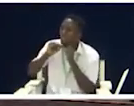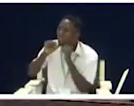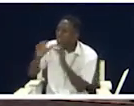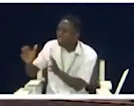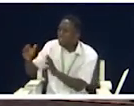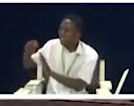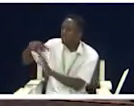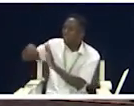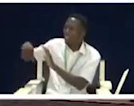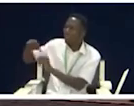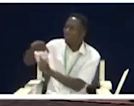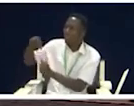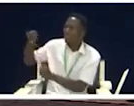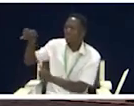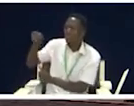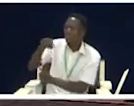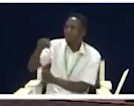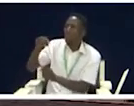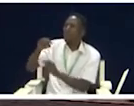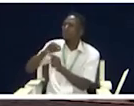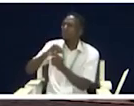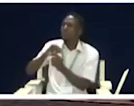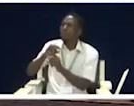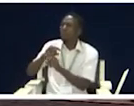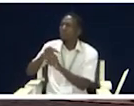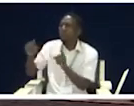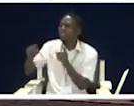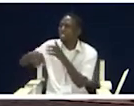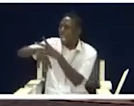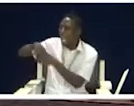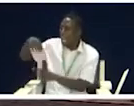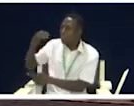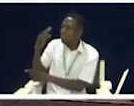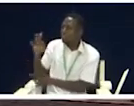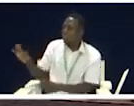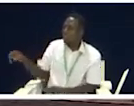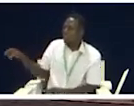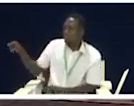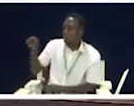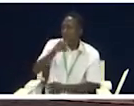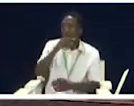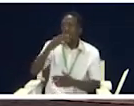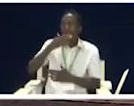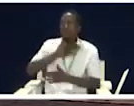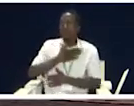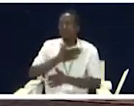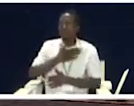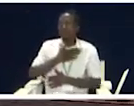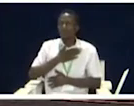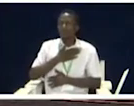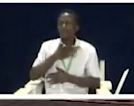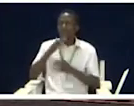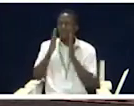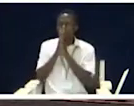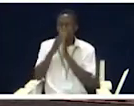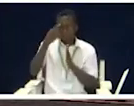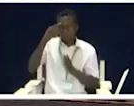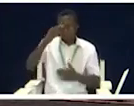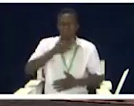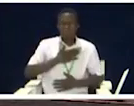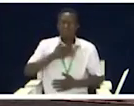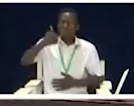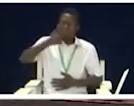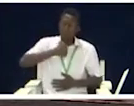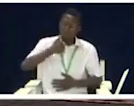but though you are ordinary, but out of you, can you place your hand on your belly and decree and say, though I